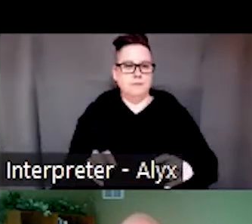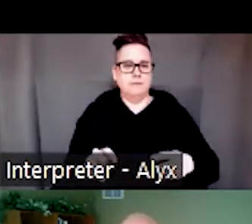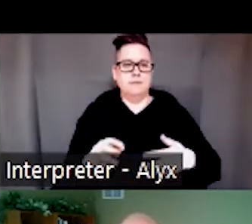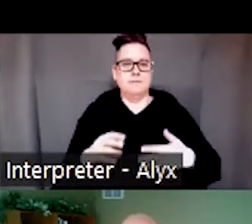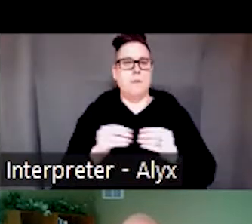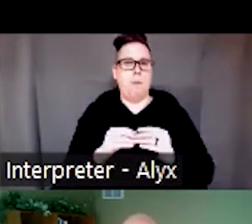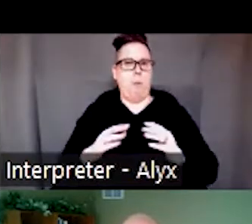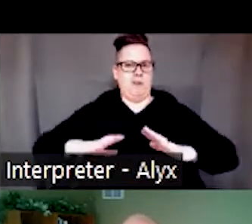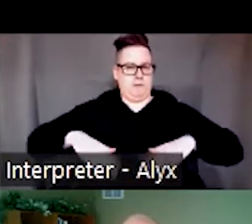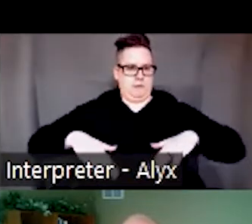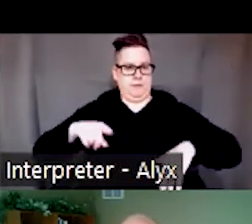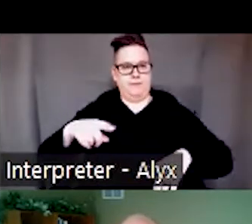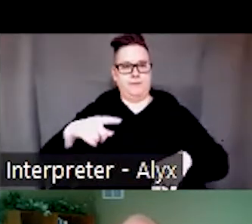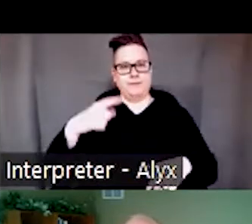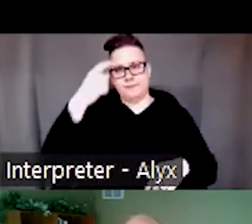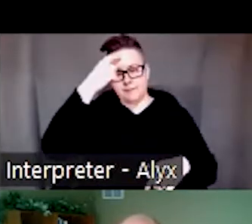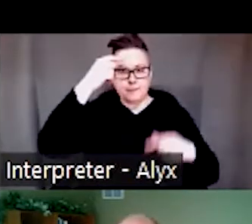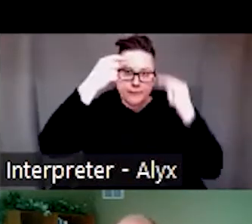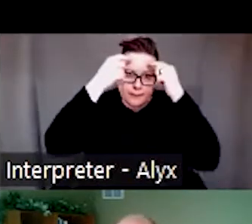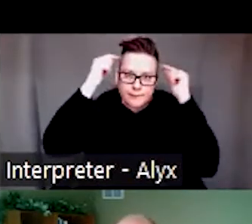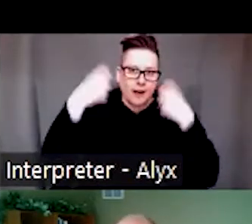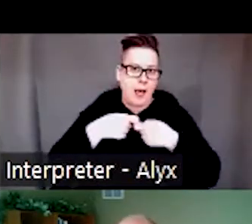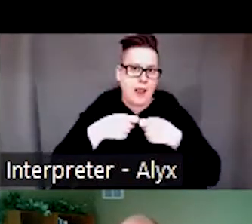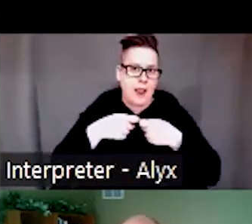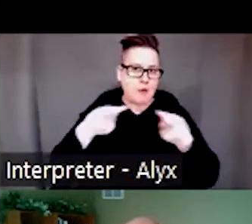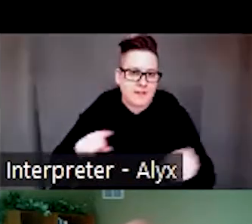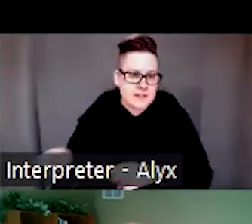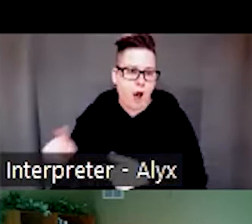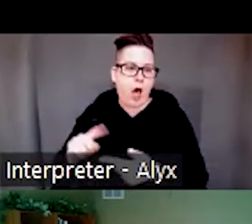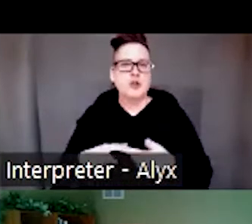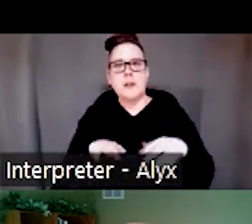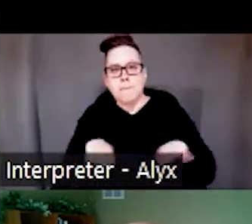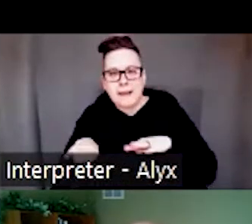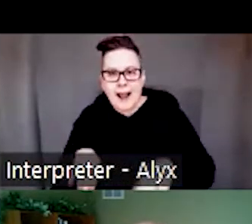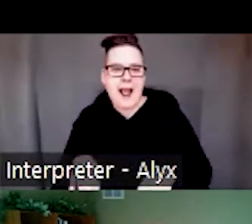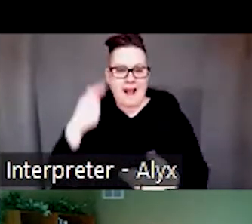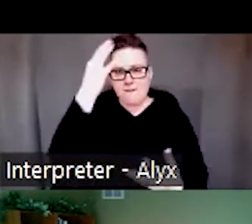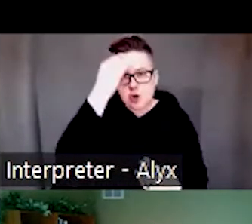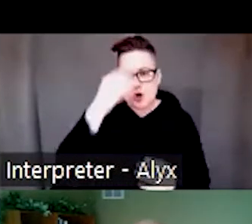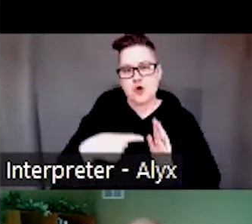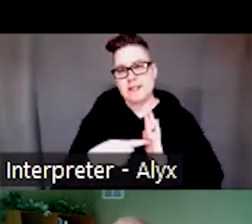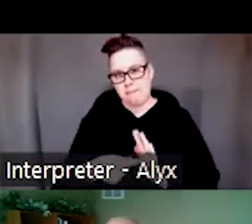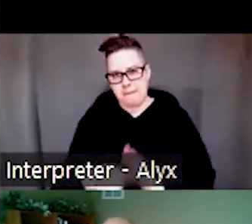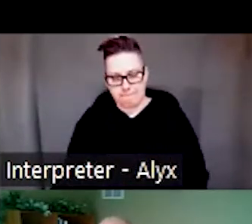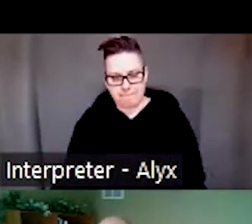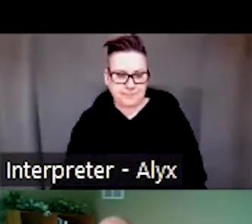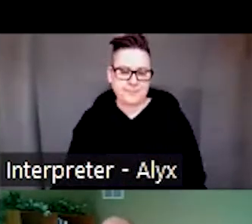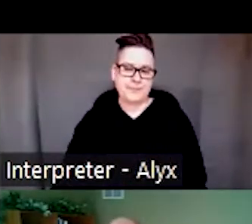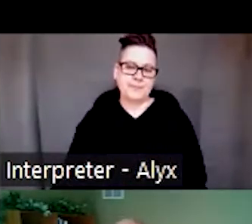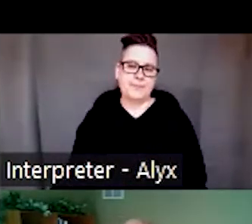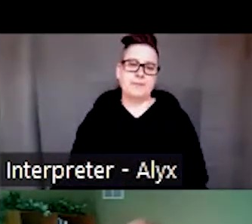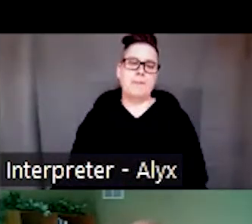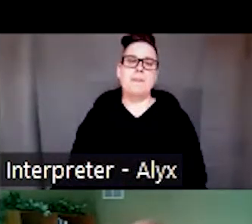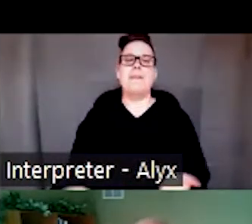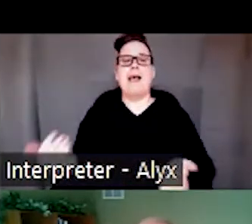up, from electrophysiology to behavior to symptoms and self-reports. Now, again, I was looking for a